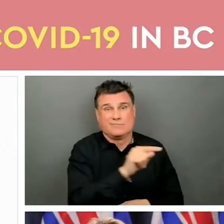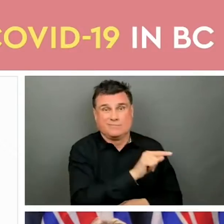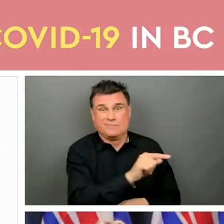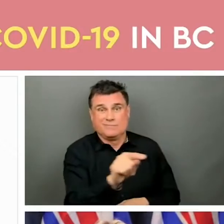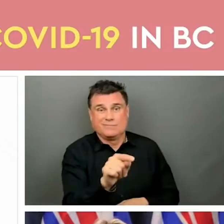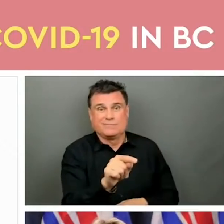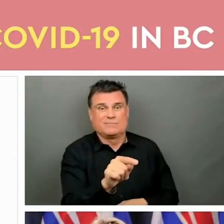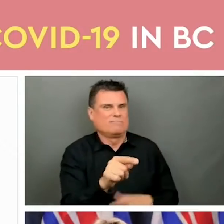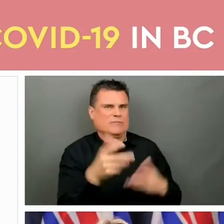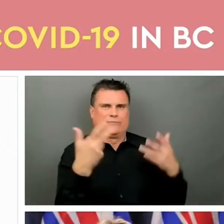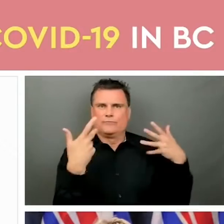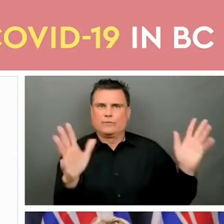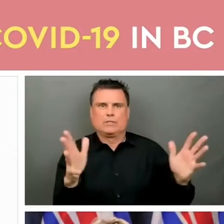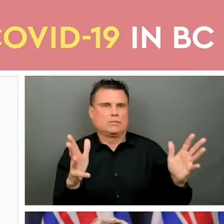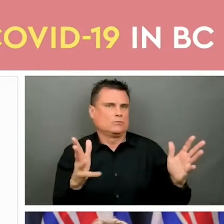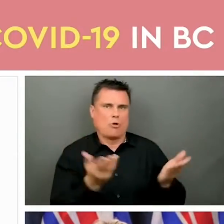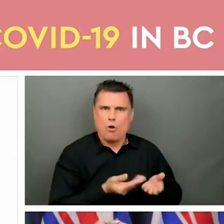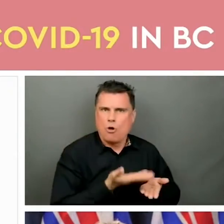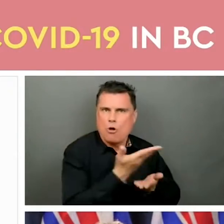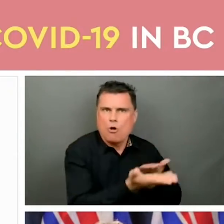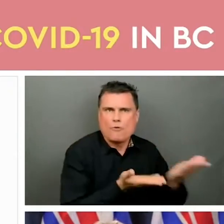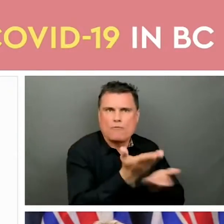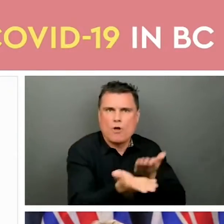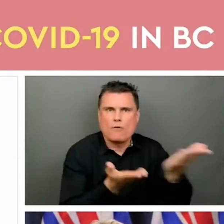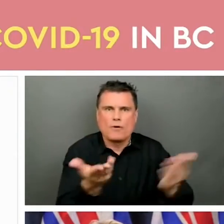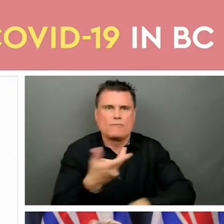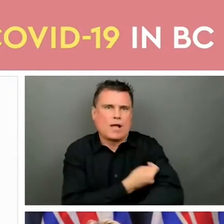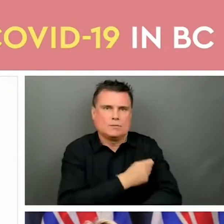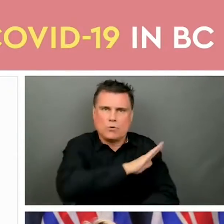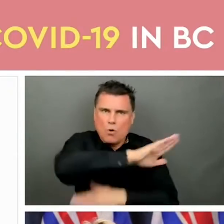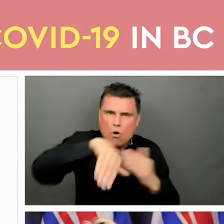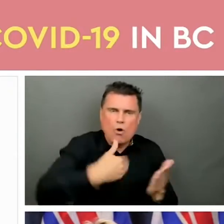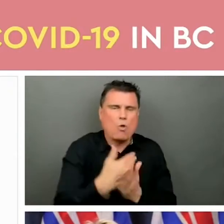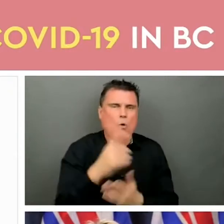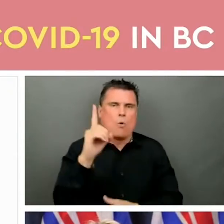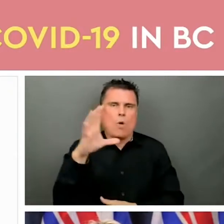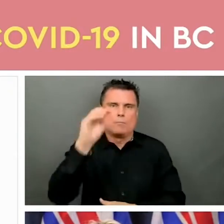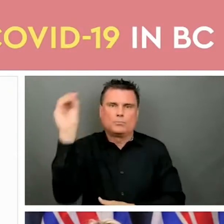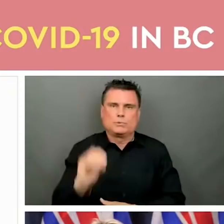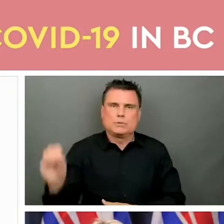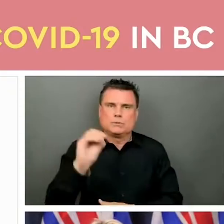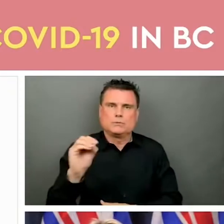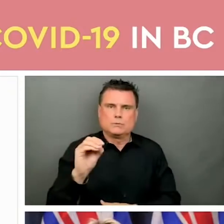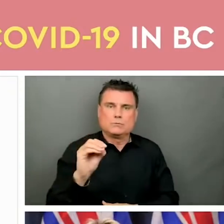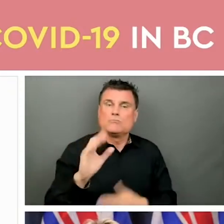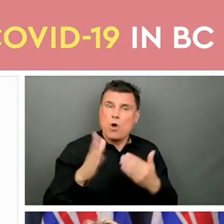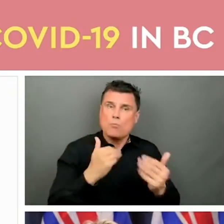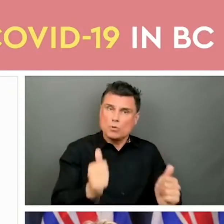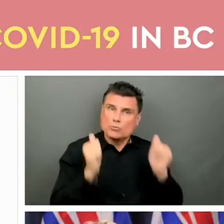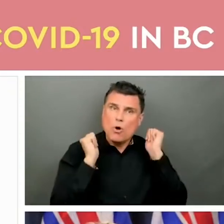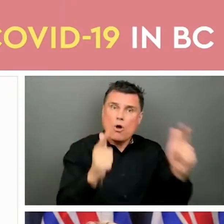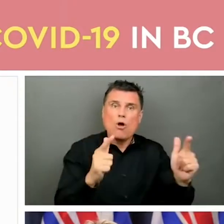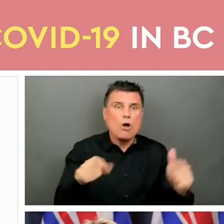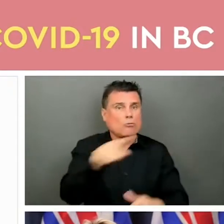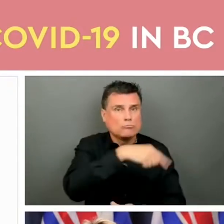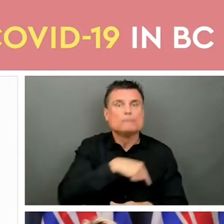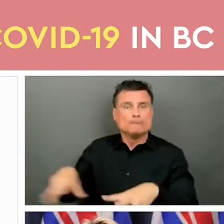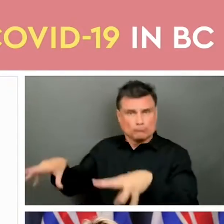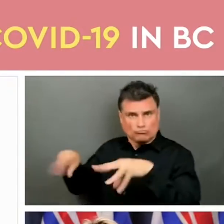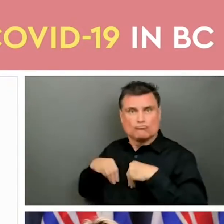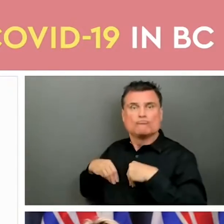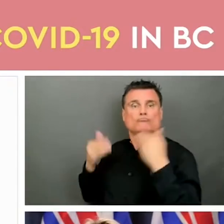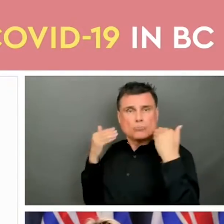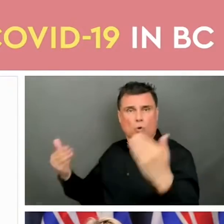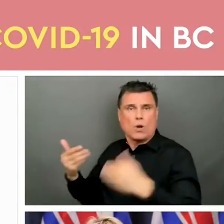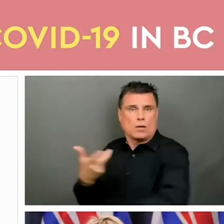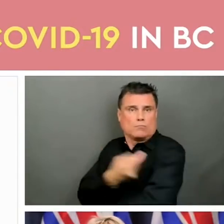there. And we've completed immunization across our higher risk work sites that we've talked about, particularly across